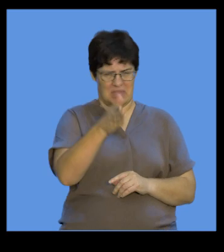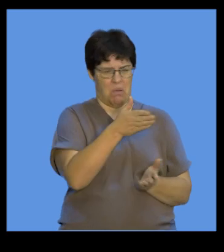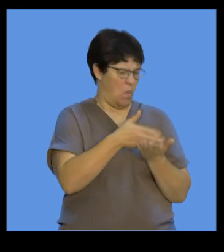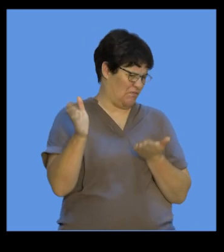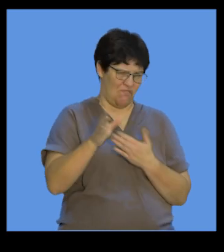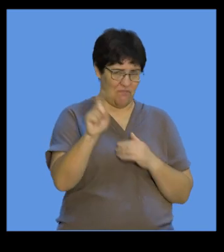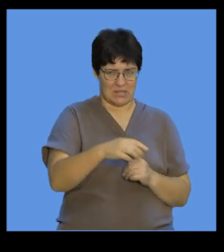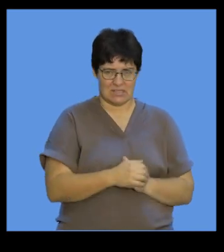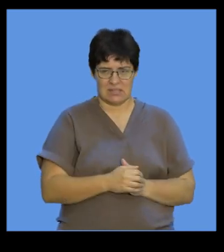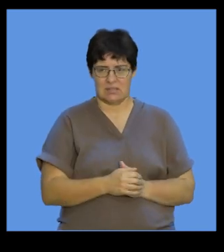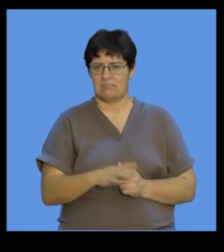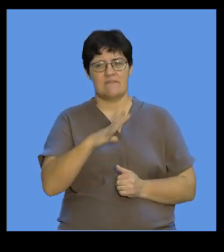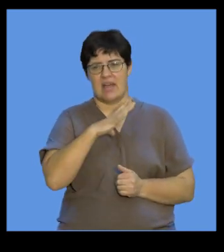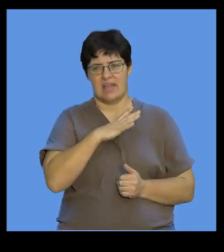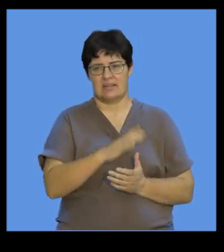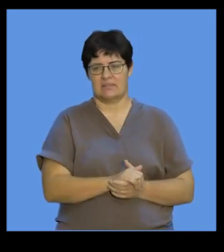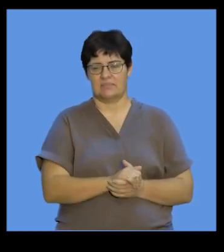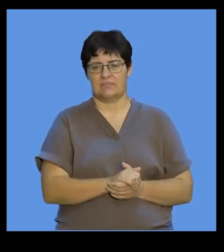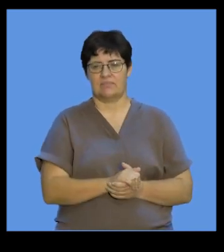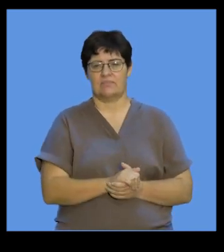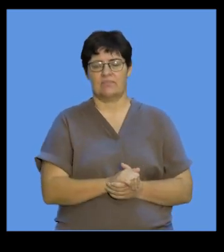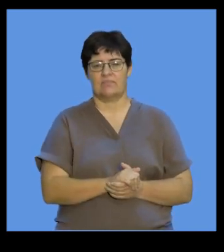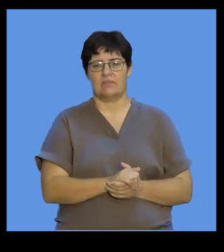And that's fine. So,